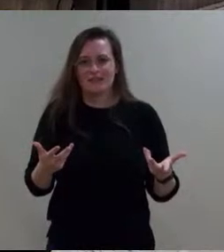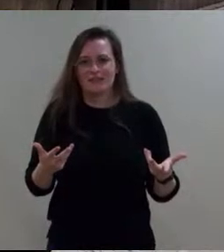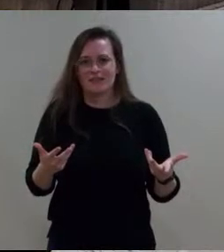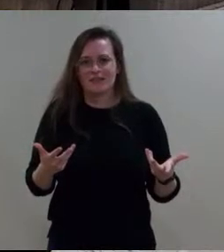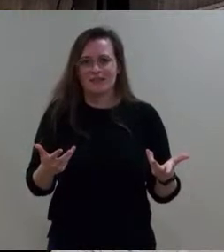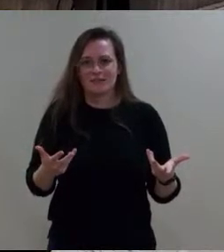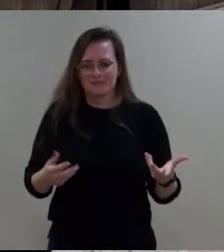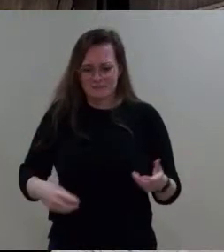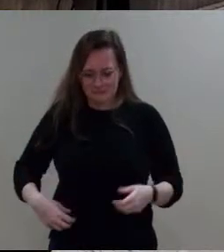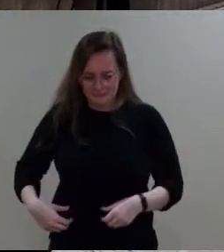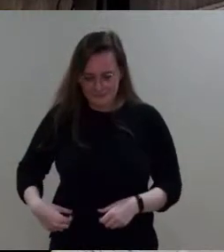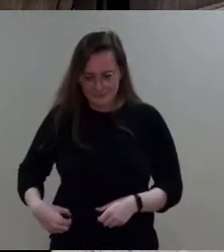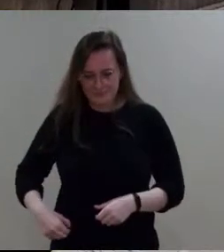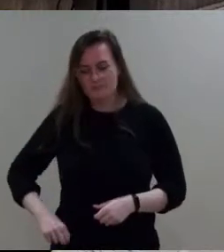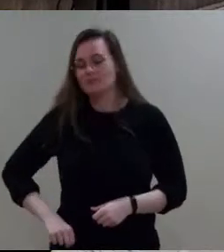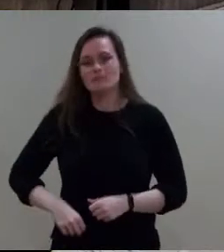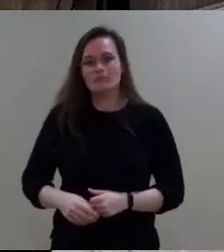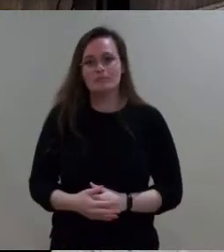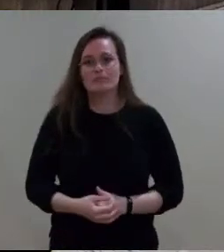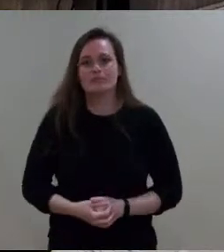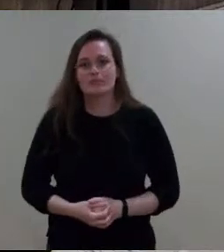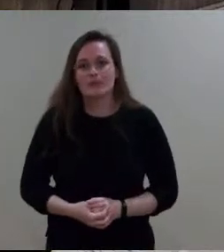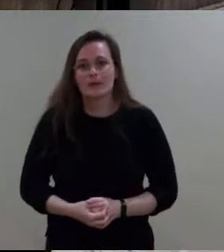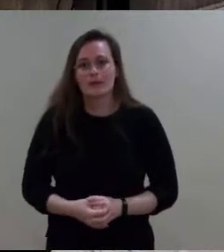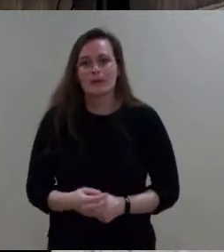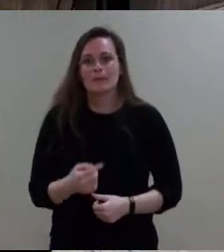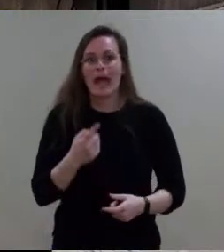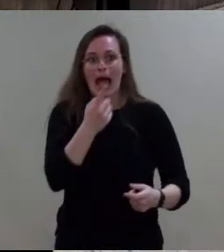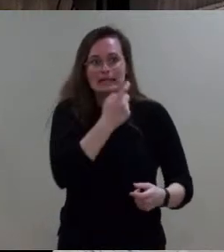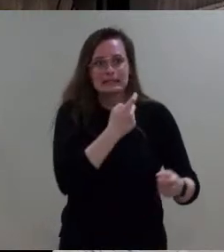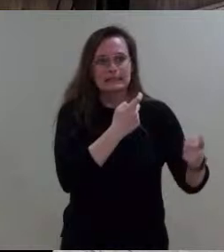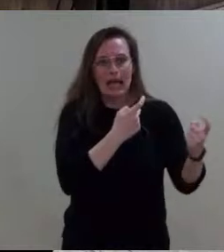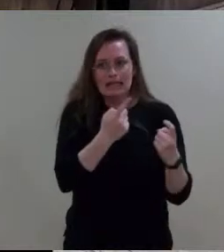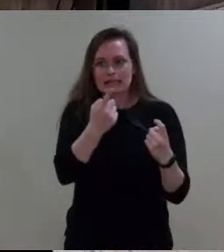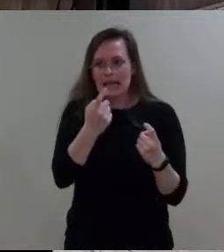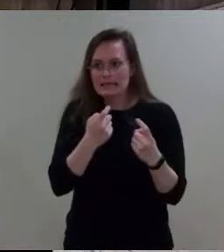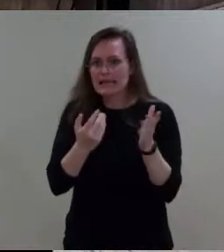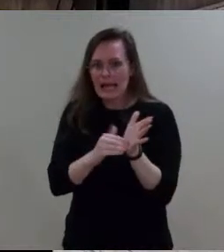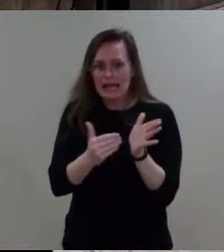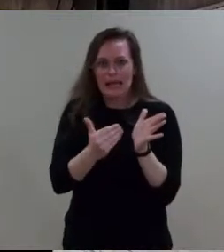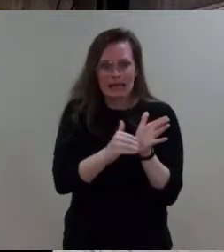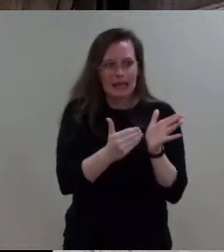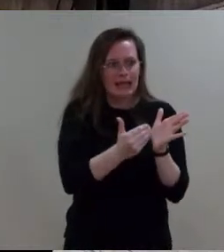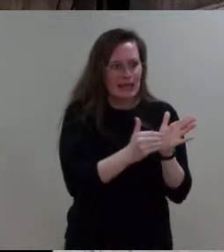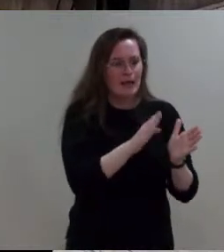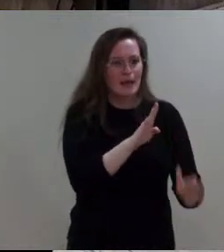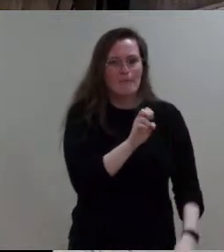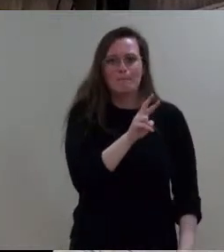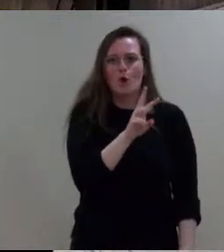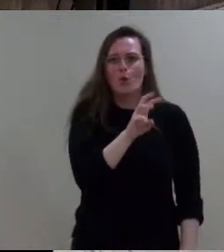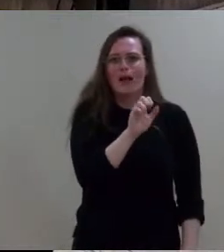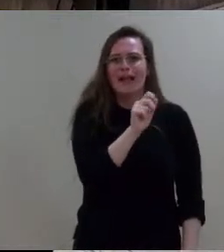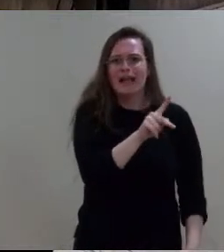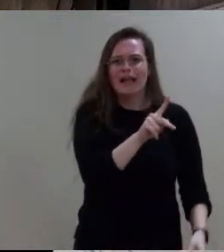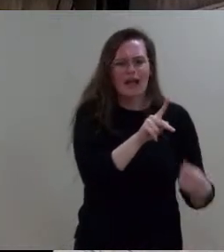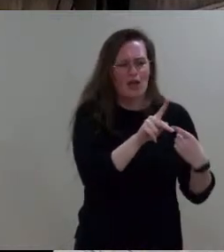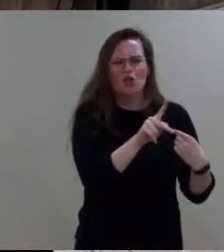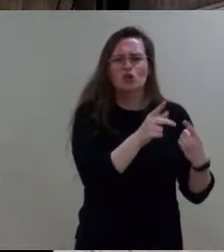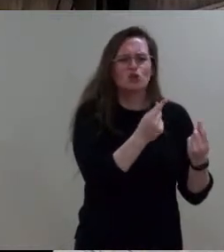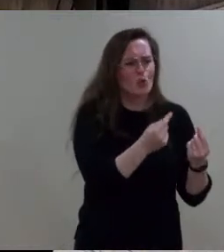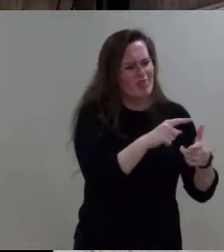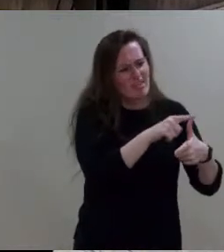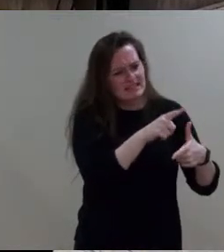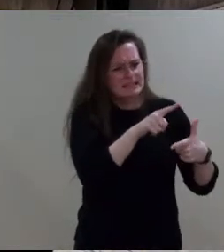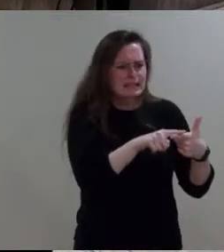I have been asked so many times, how come Berwick can do this? And how come Berwick can do that? And how come Berwick can